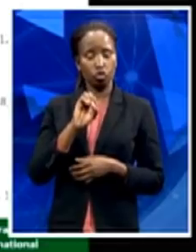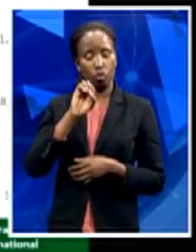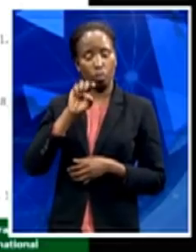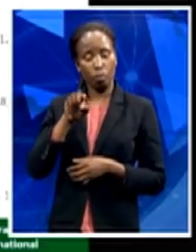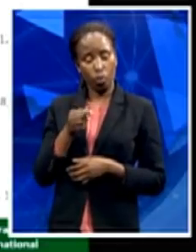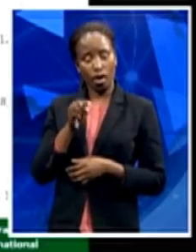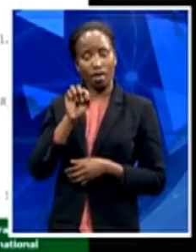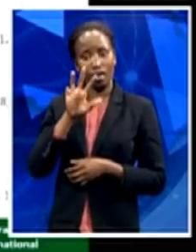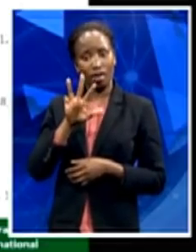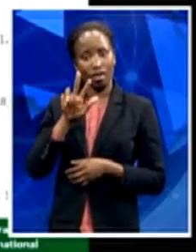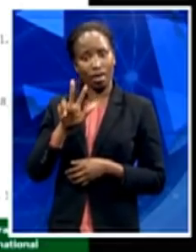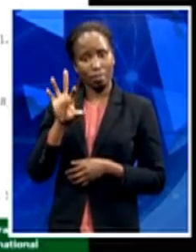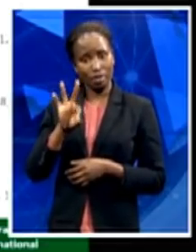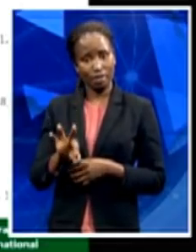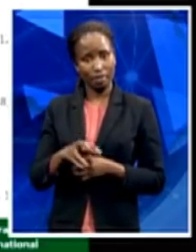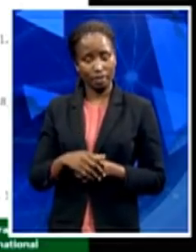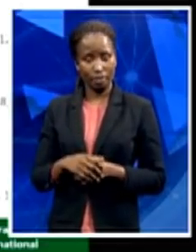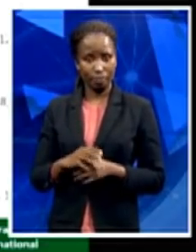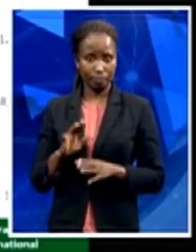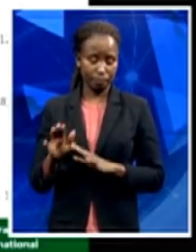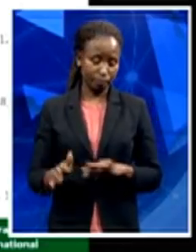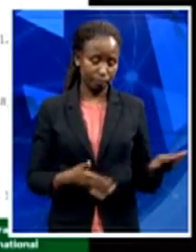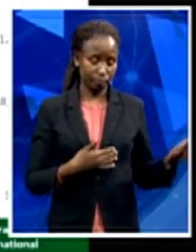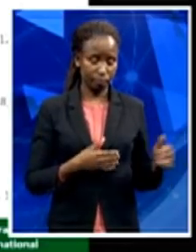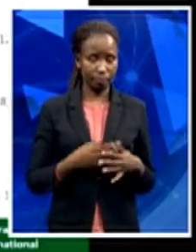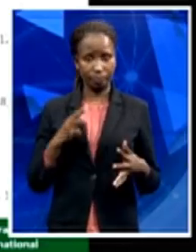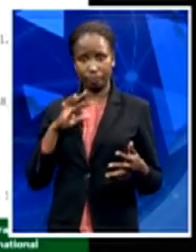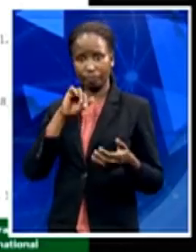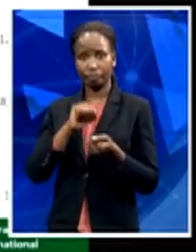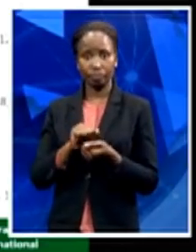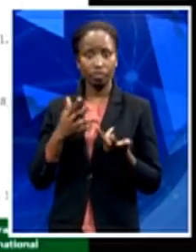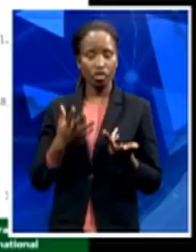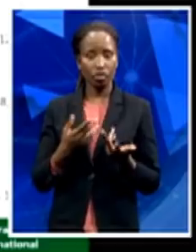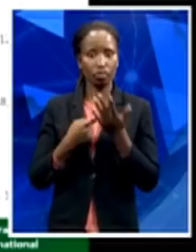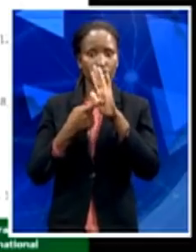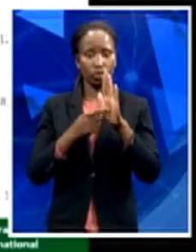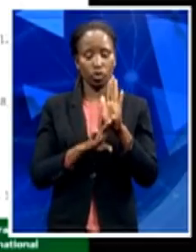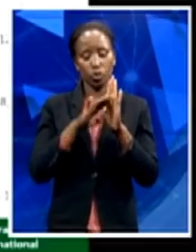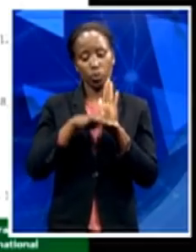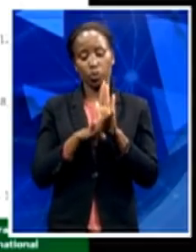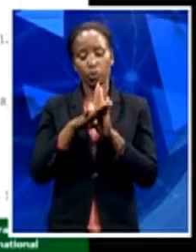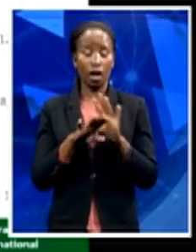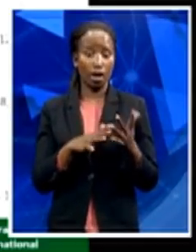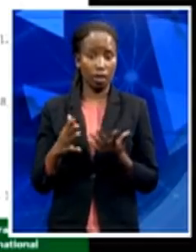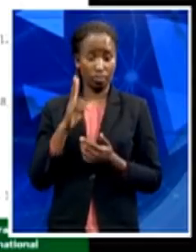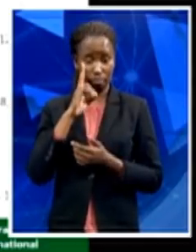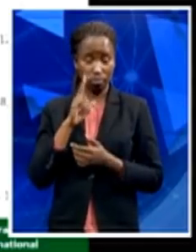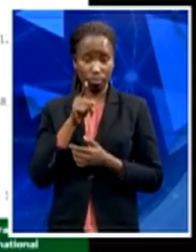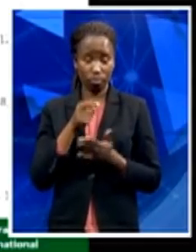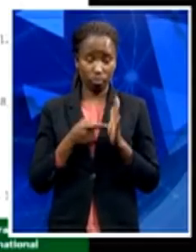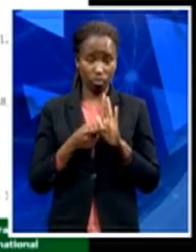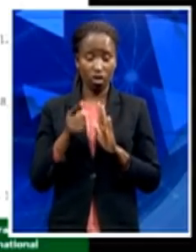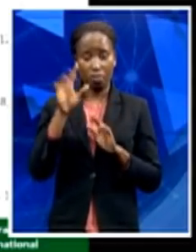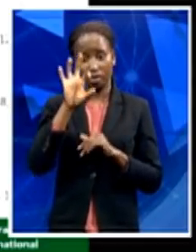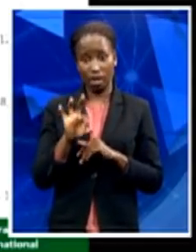In terms of a summary of the indicators, what we want to show here is that in terms of percentage change in new cases in the